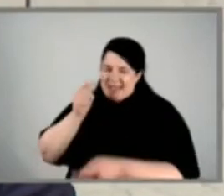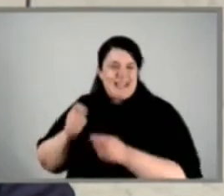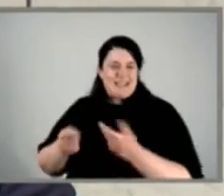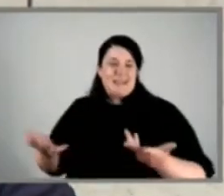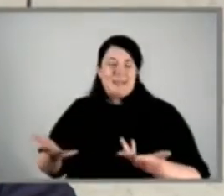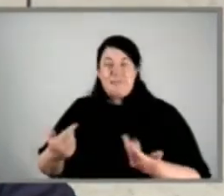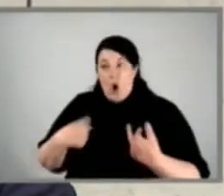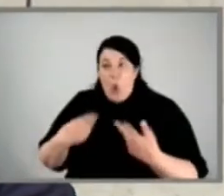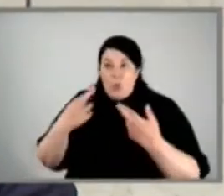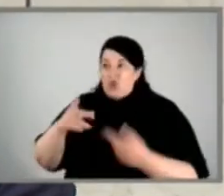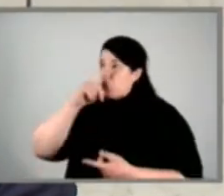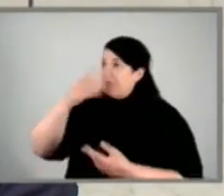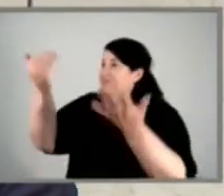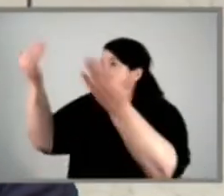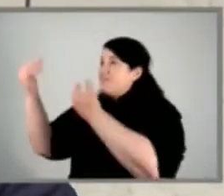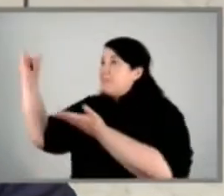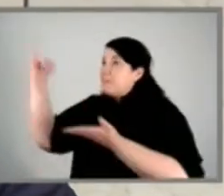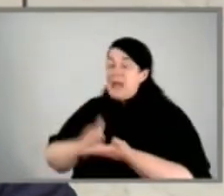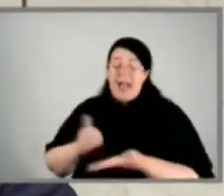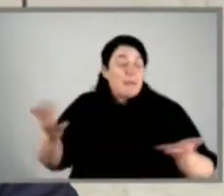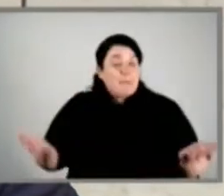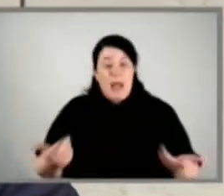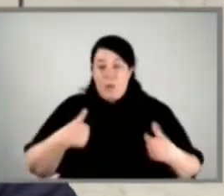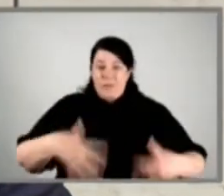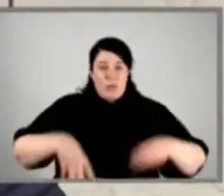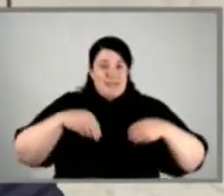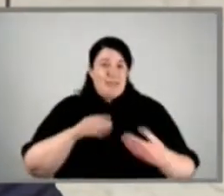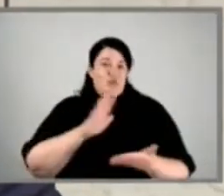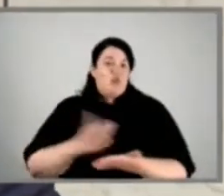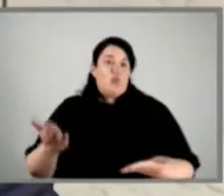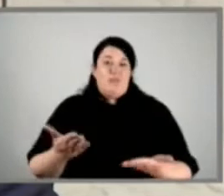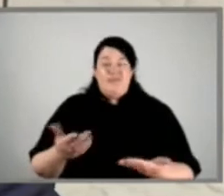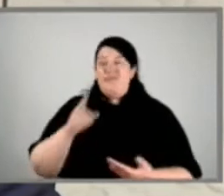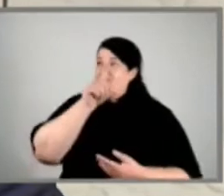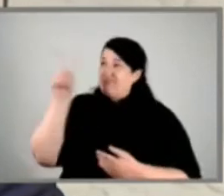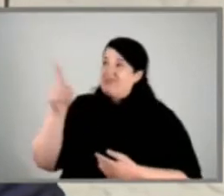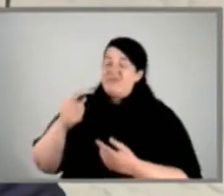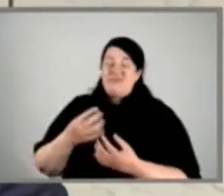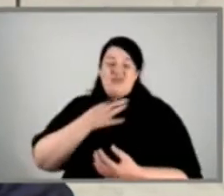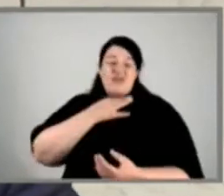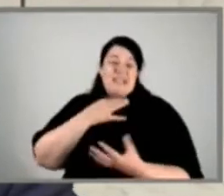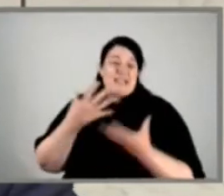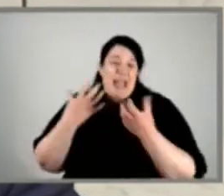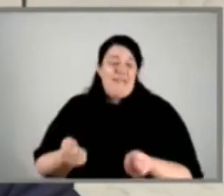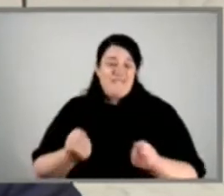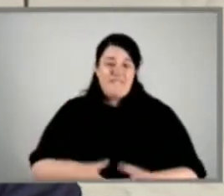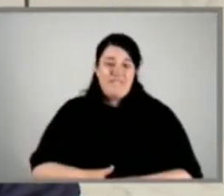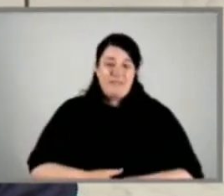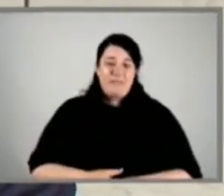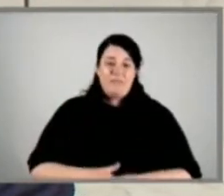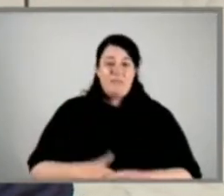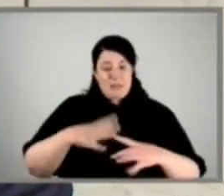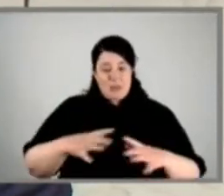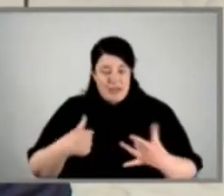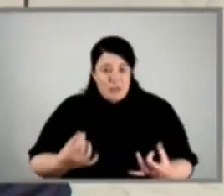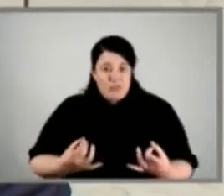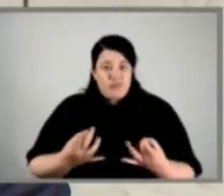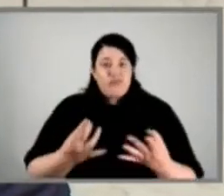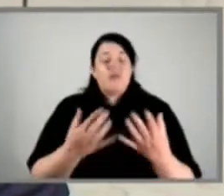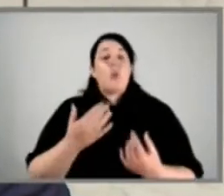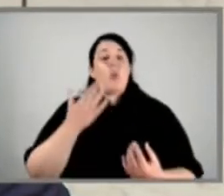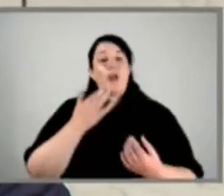it is so, and that means it's very difficult to say when we'll be in a position for more of those